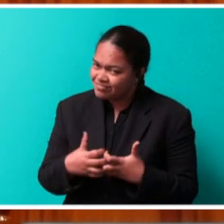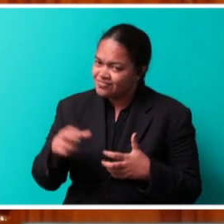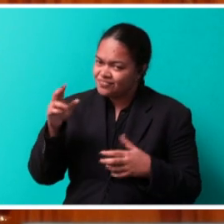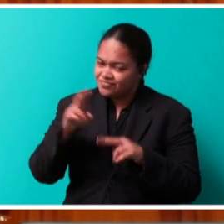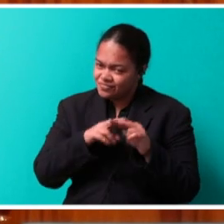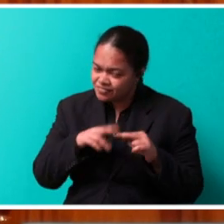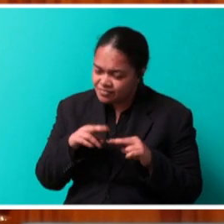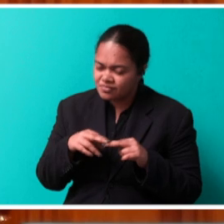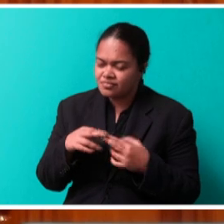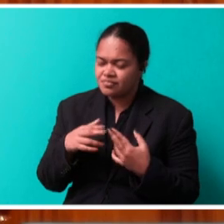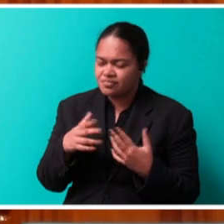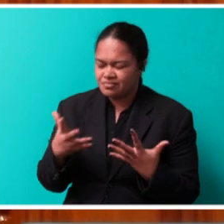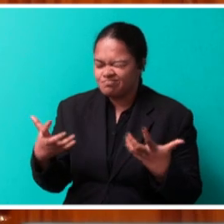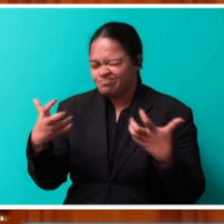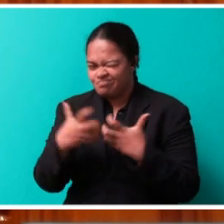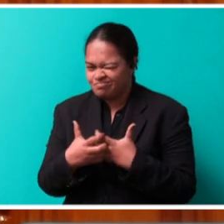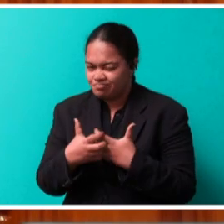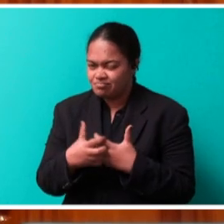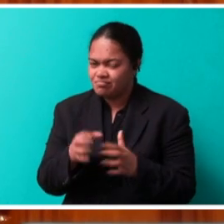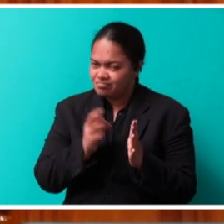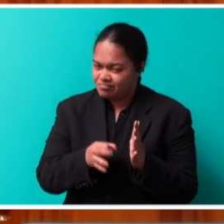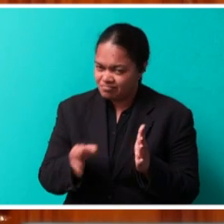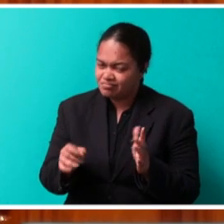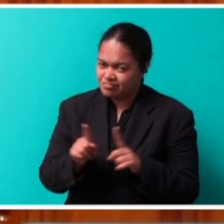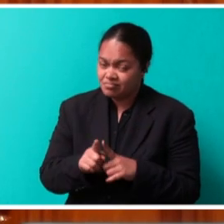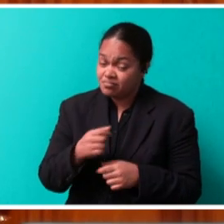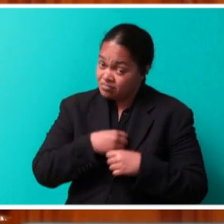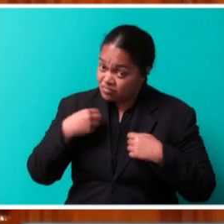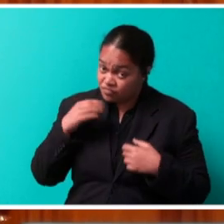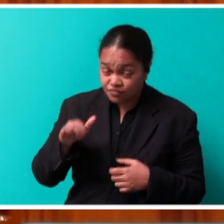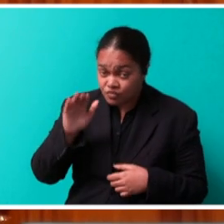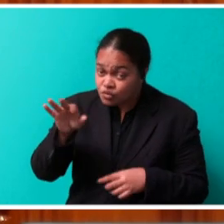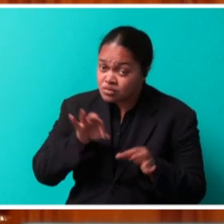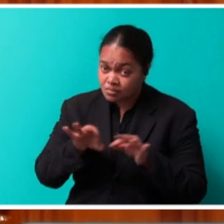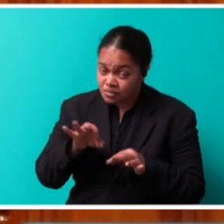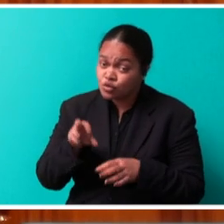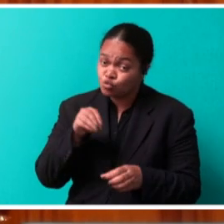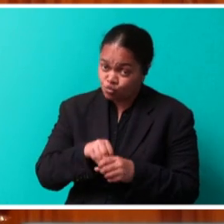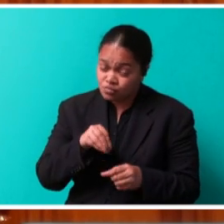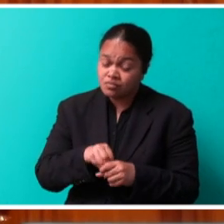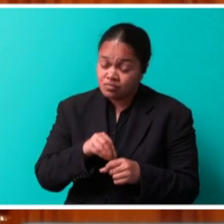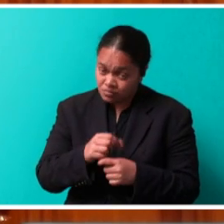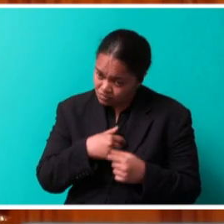resilient agriculture sector. Honourable Speaker, our future plans are inclusive. We